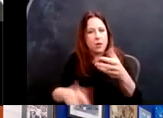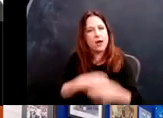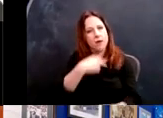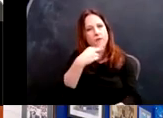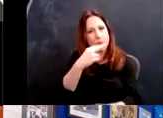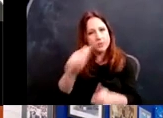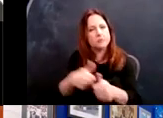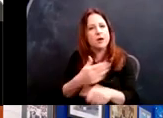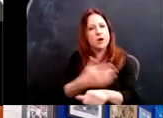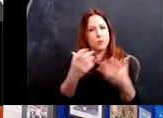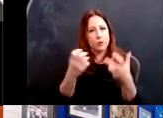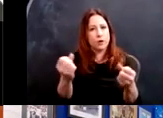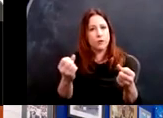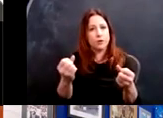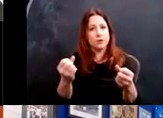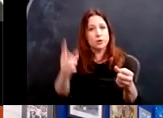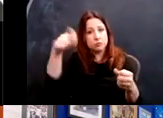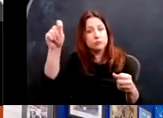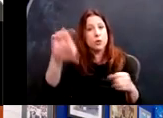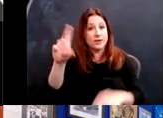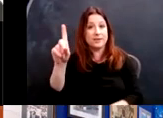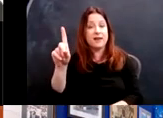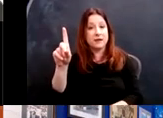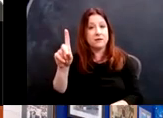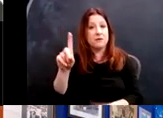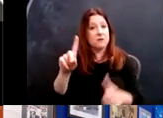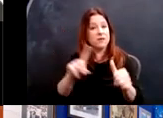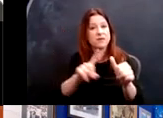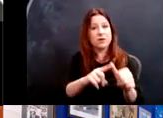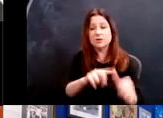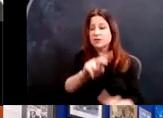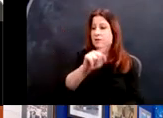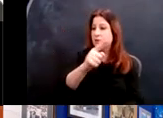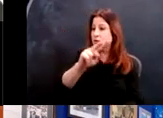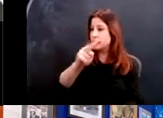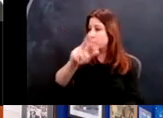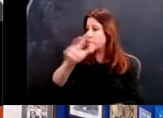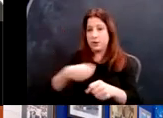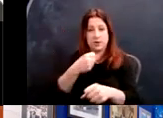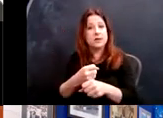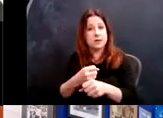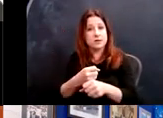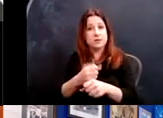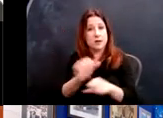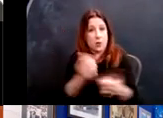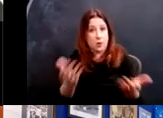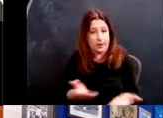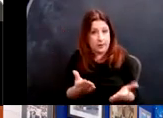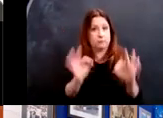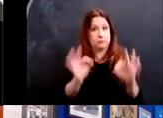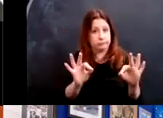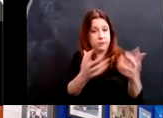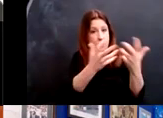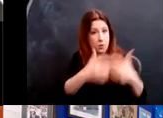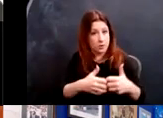recovery. So we did that very effectively for the first 3-4 years I was at CCAR. Then the federal